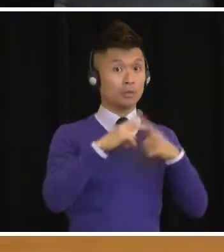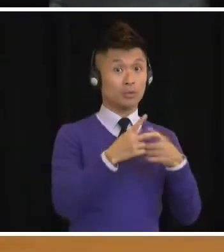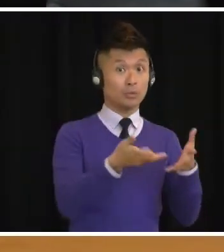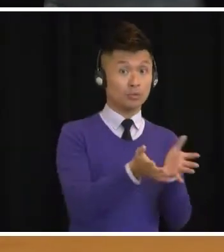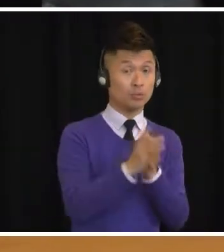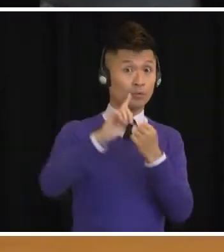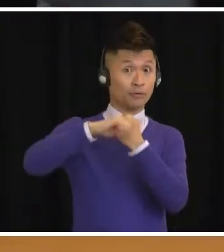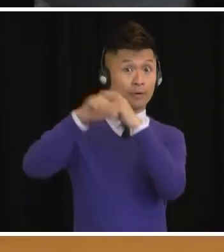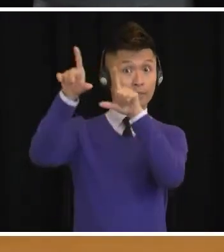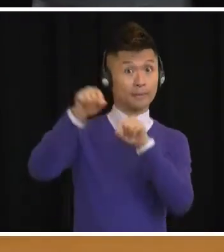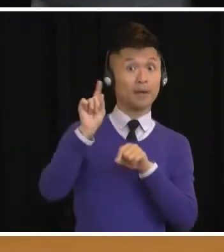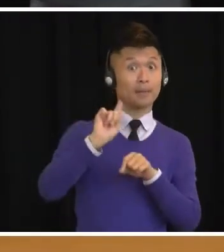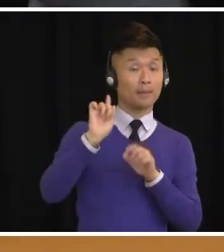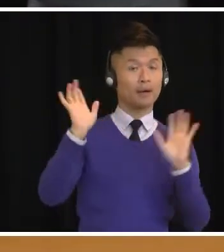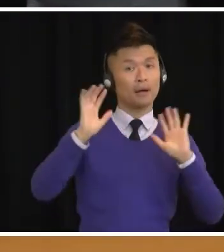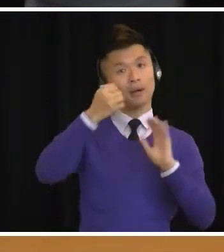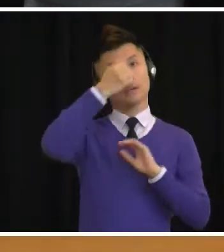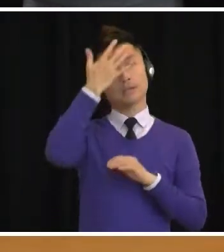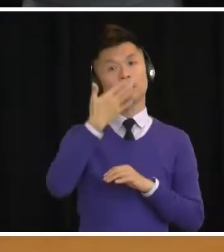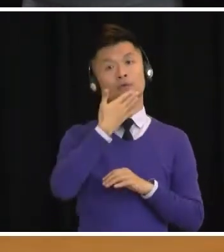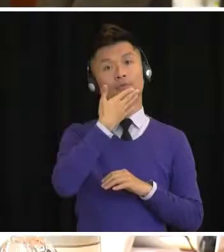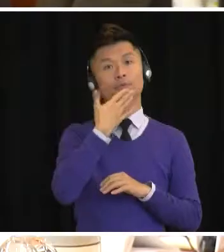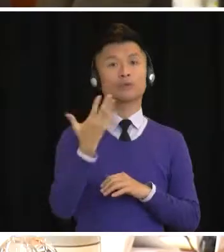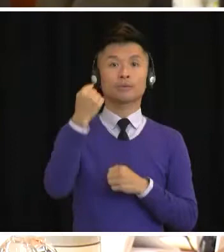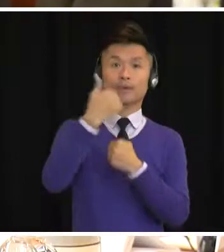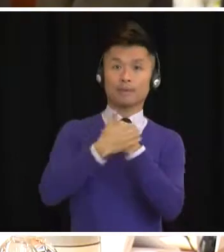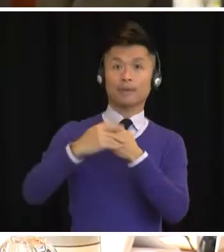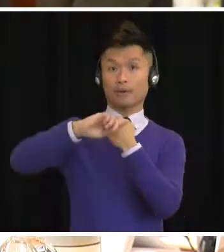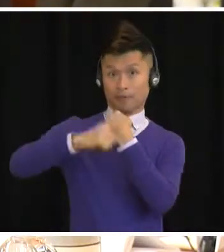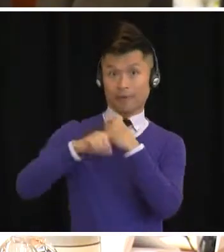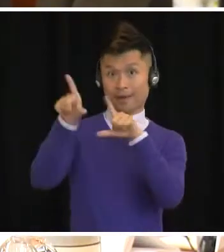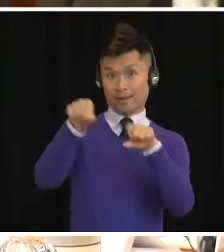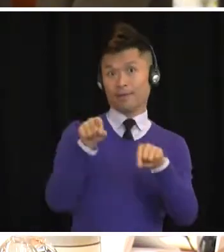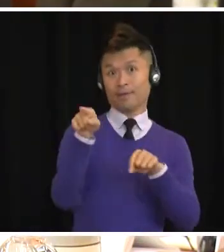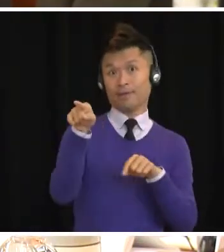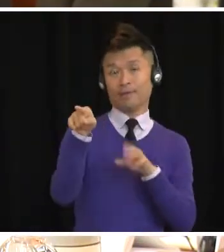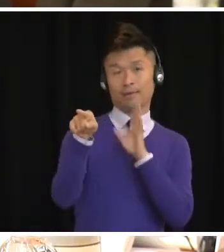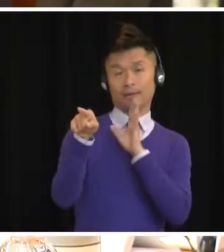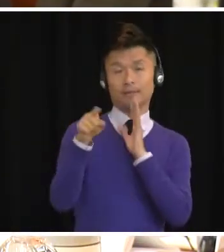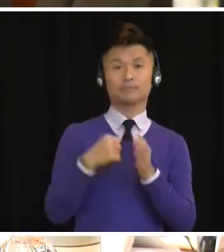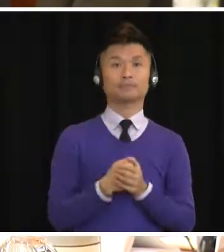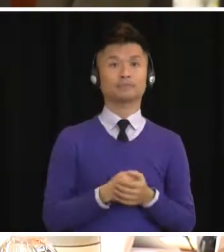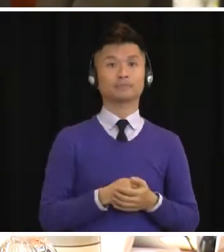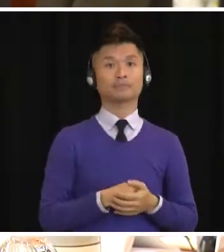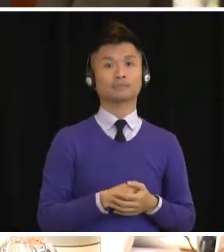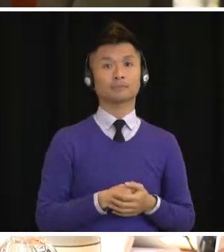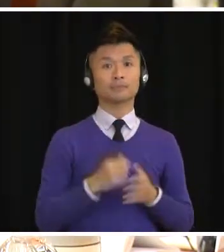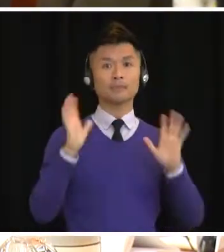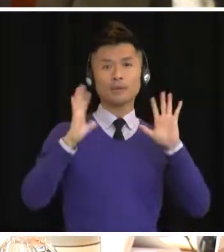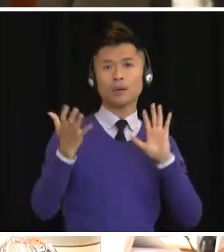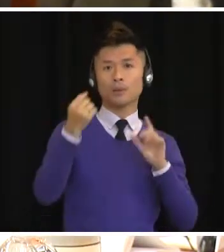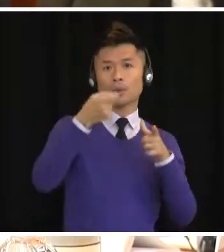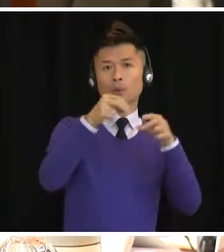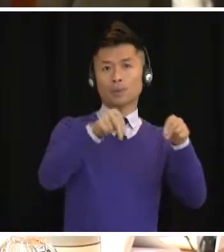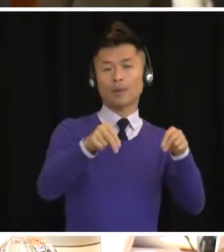level, the promotional team will follow the children and youth